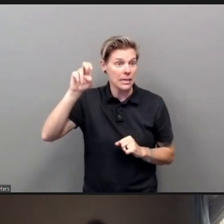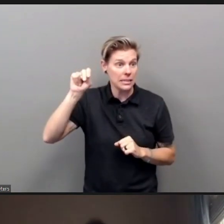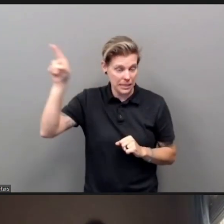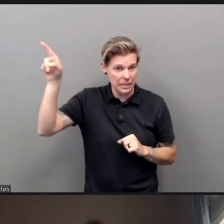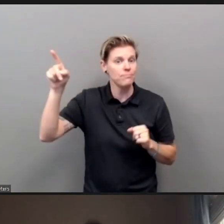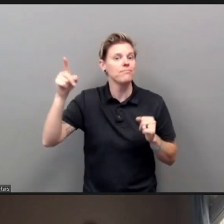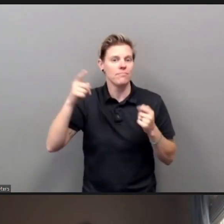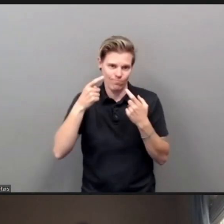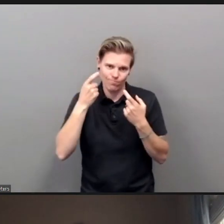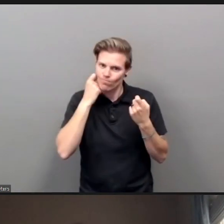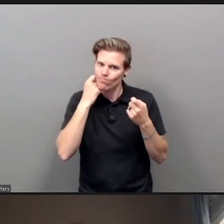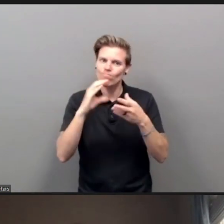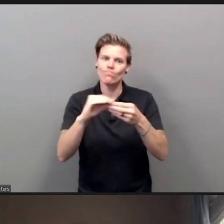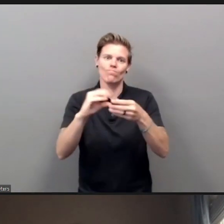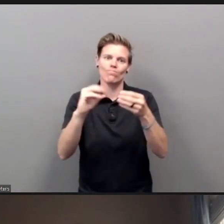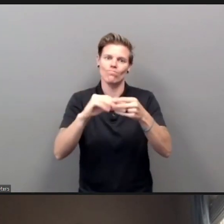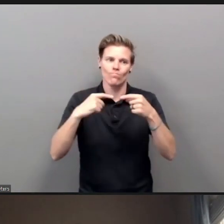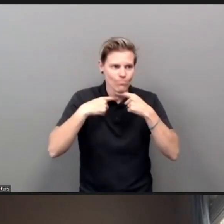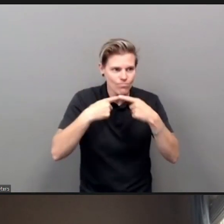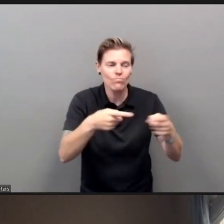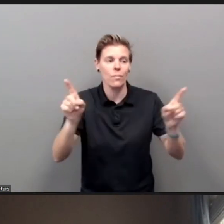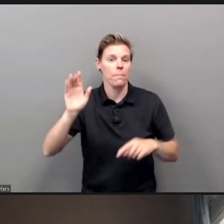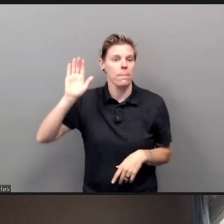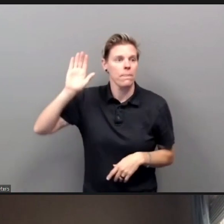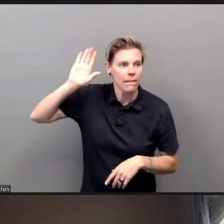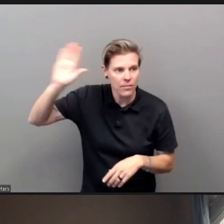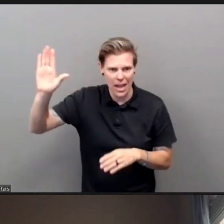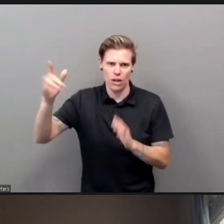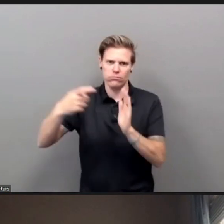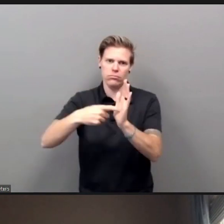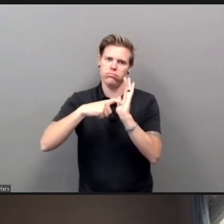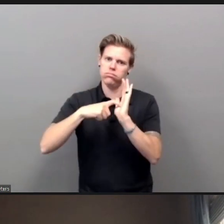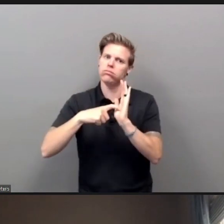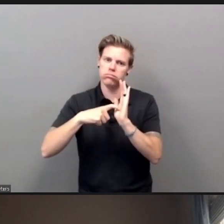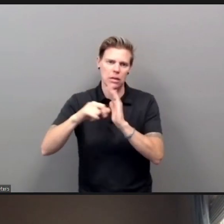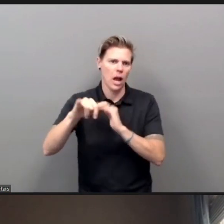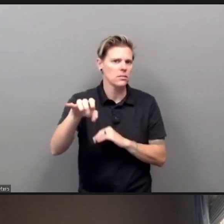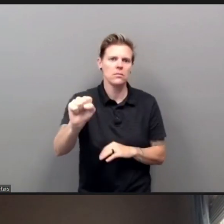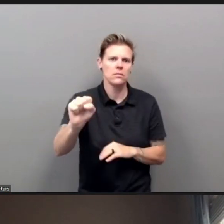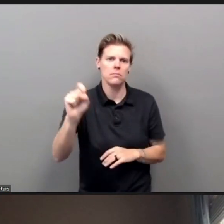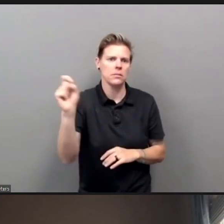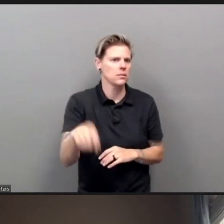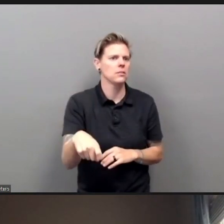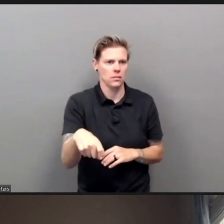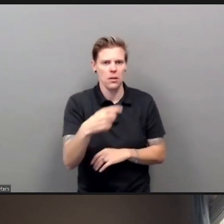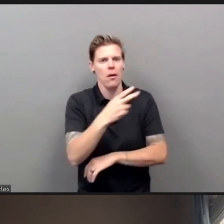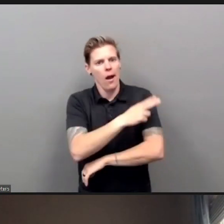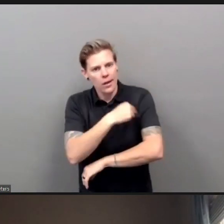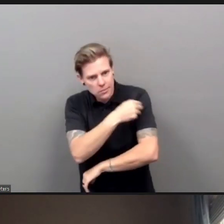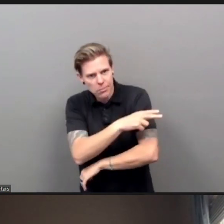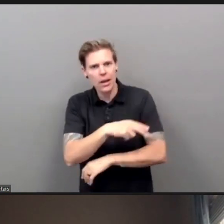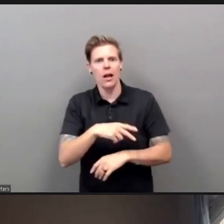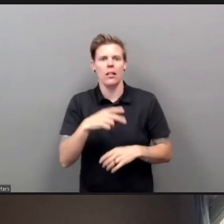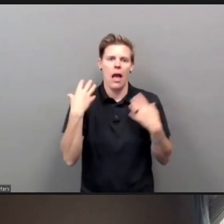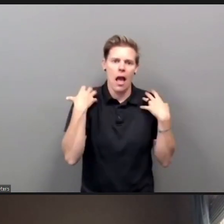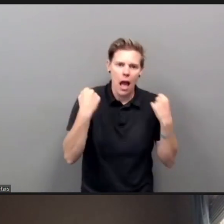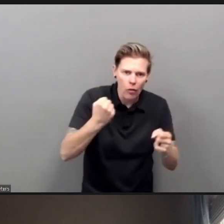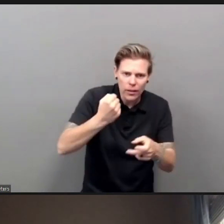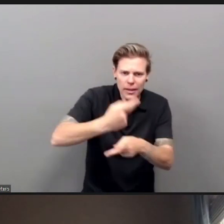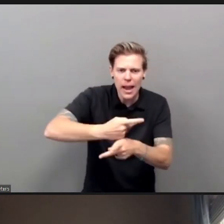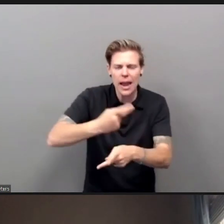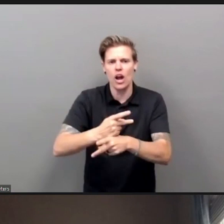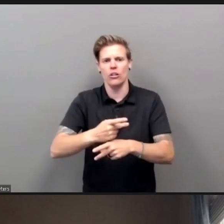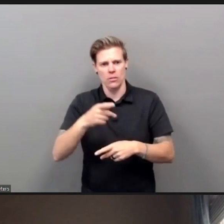beginning guidance for their mandate for hospital workers and healthcare workers. And they have an even more